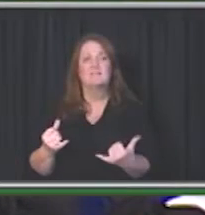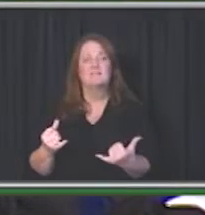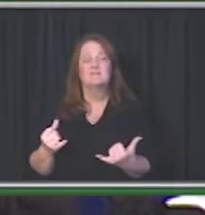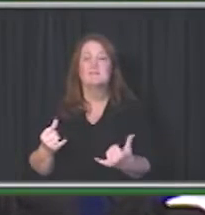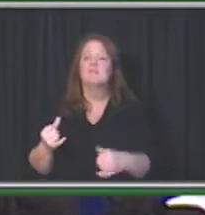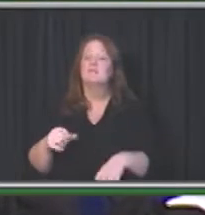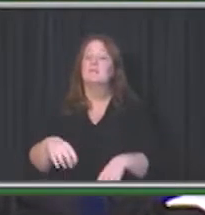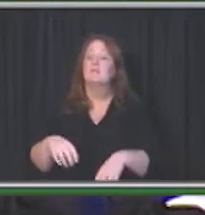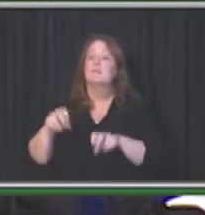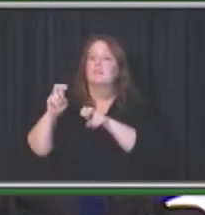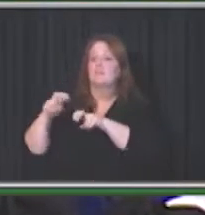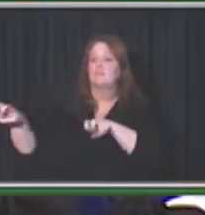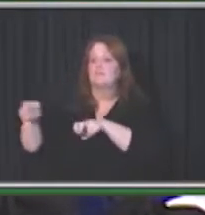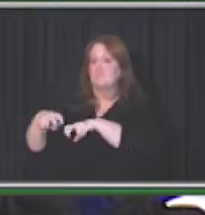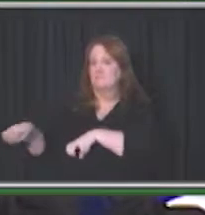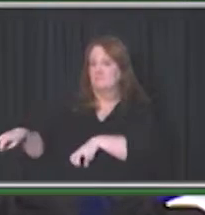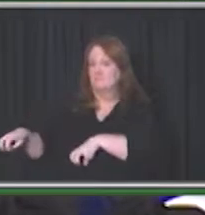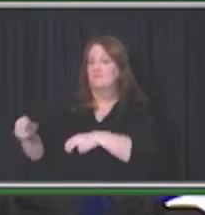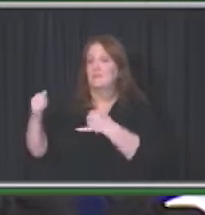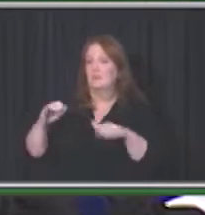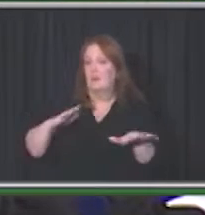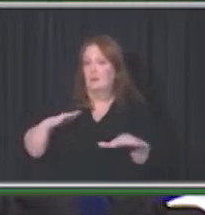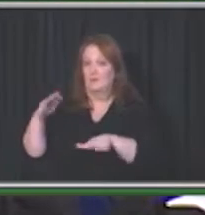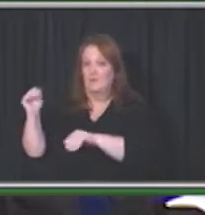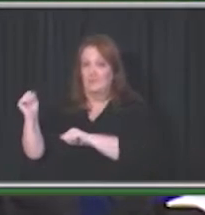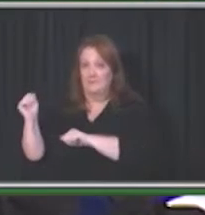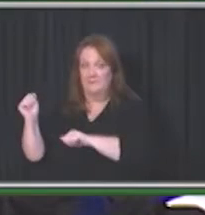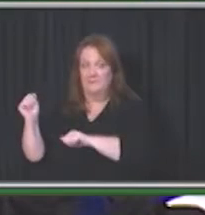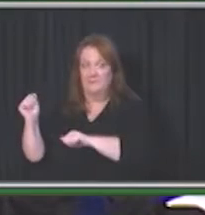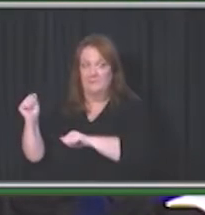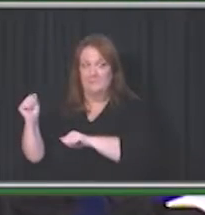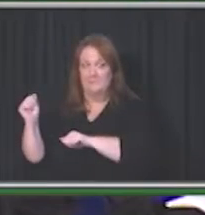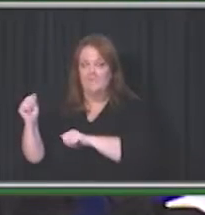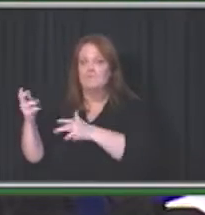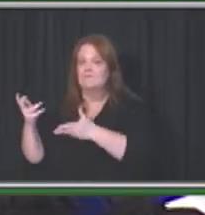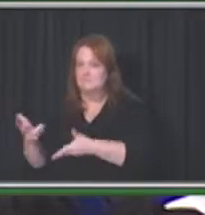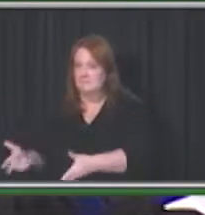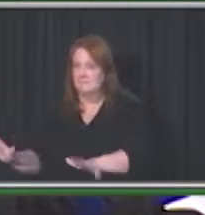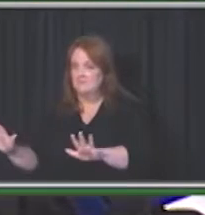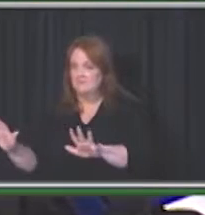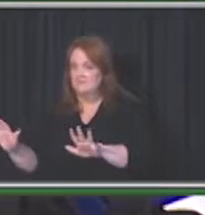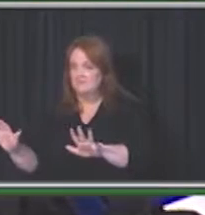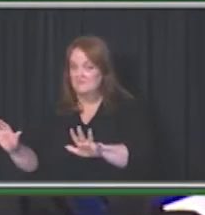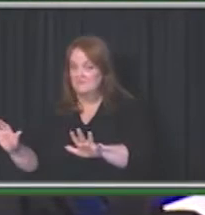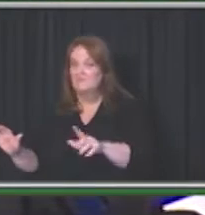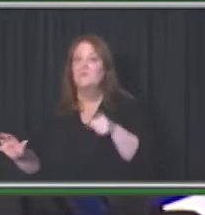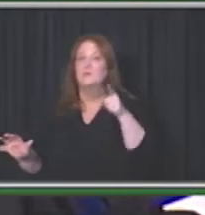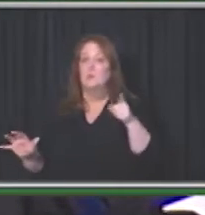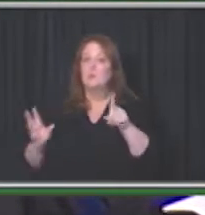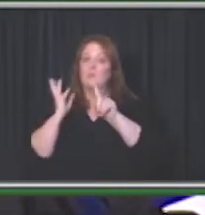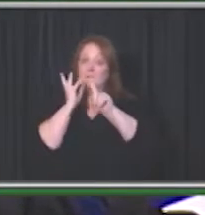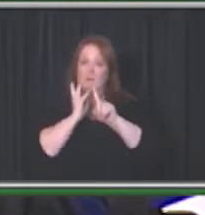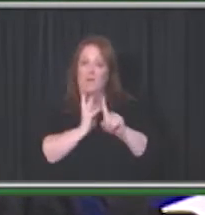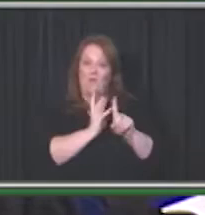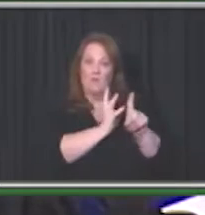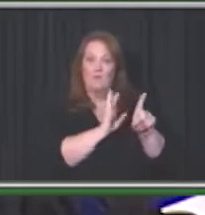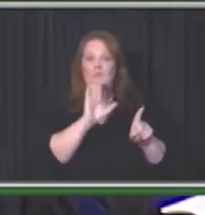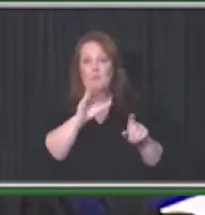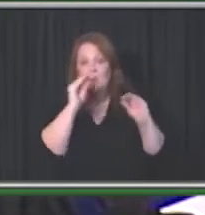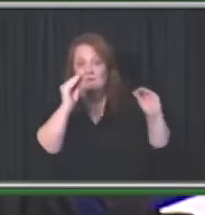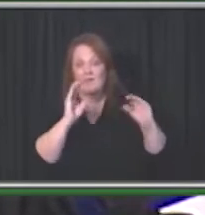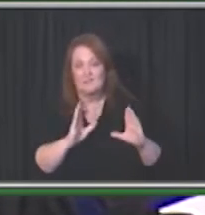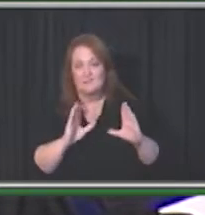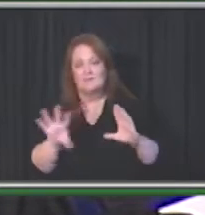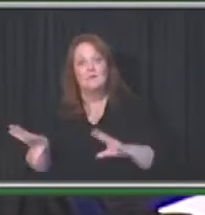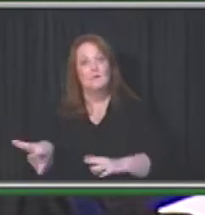platform party will now leave, and then follow the faculty and